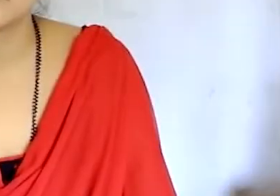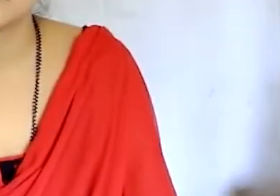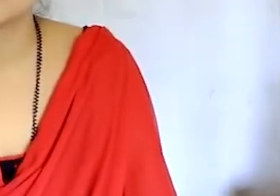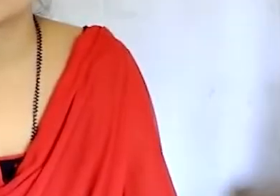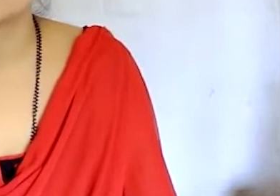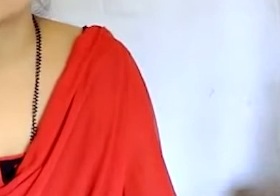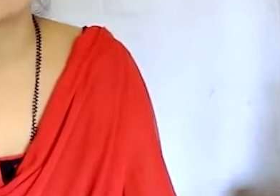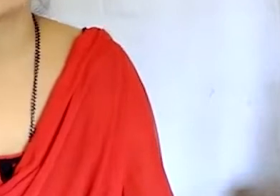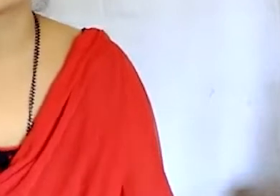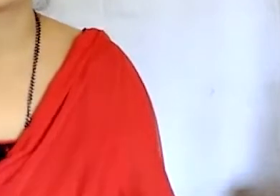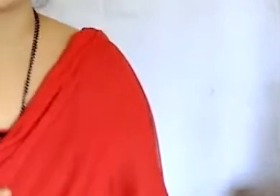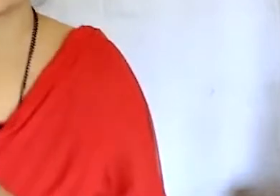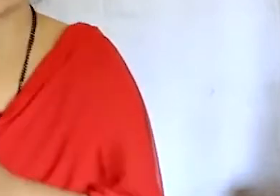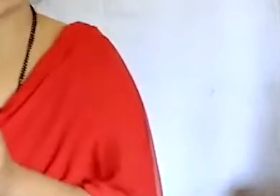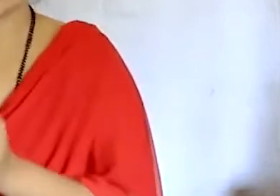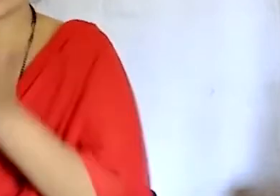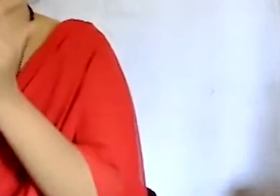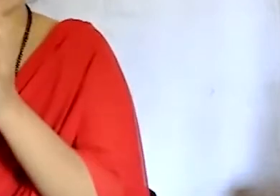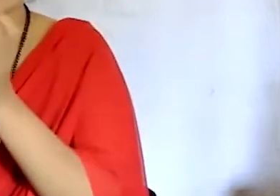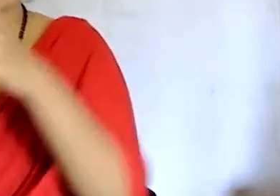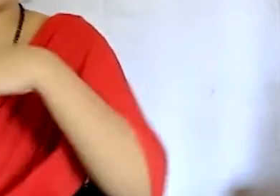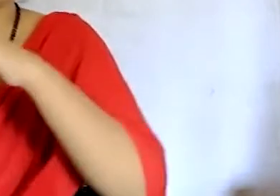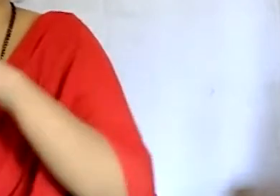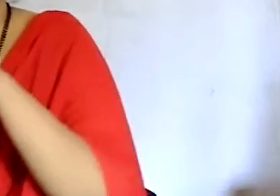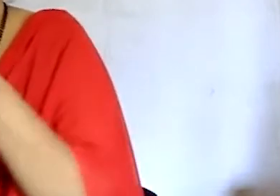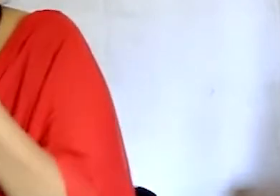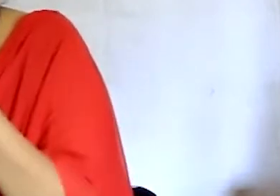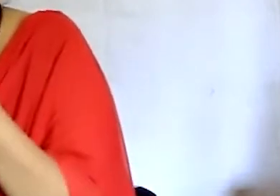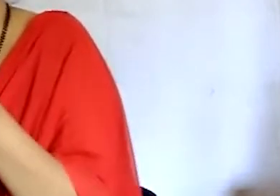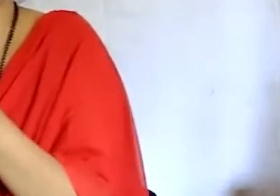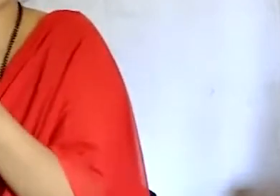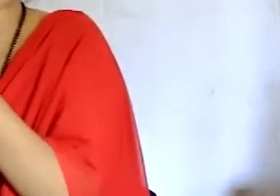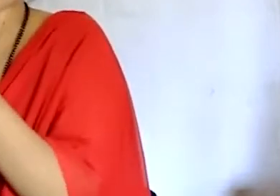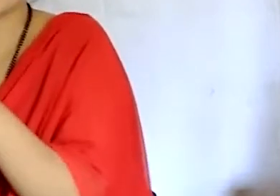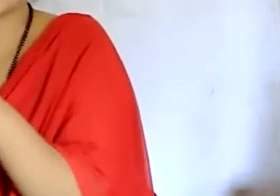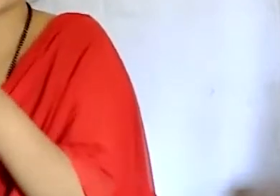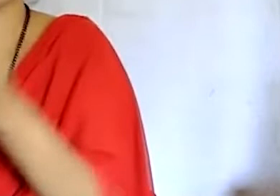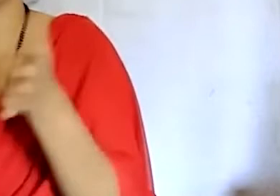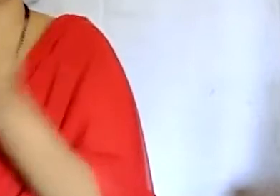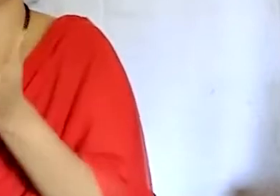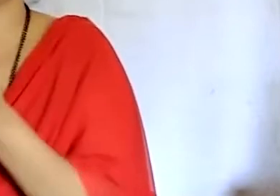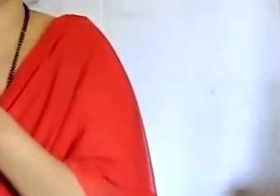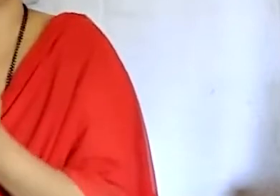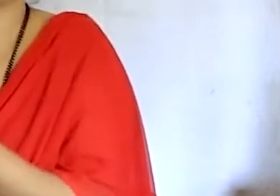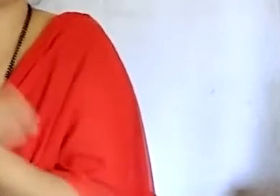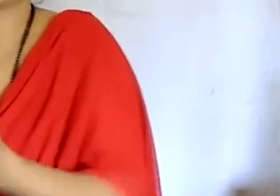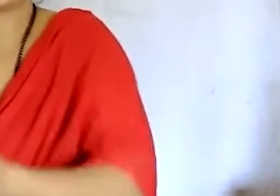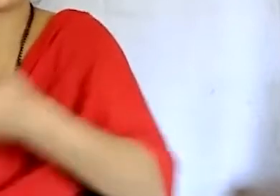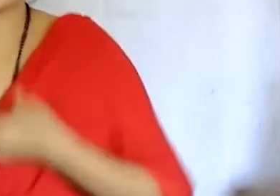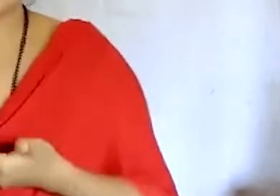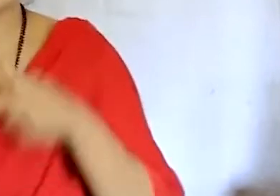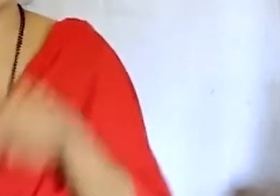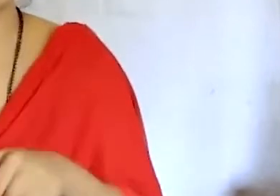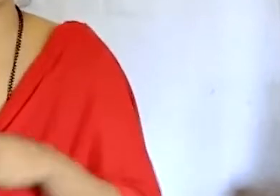Welcome to the Curator's Corner at the festival Art is Live, SOUNDFRAMES. Music is one of the most participatory